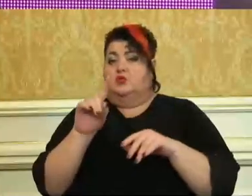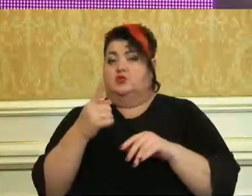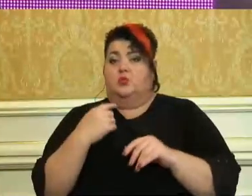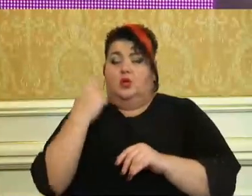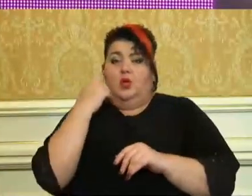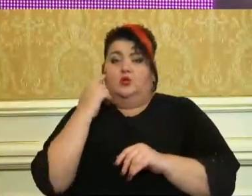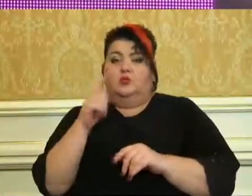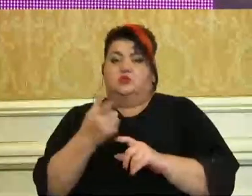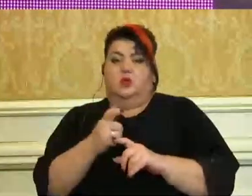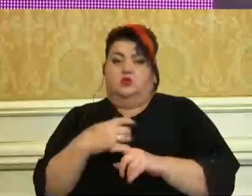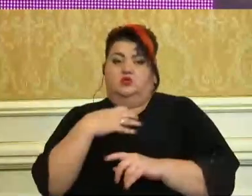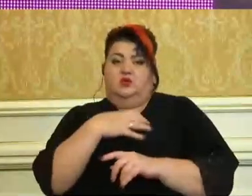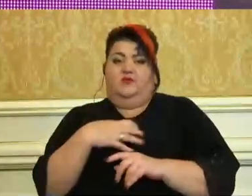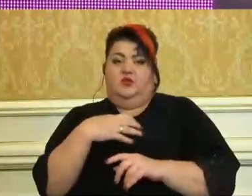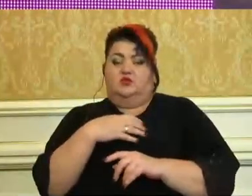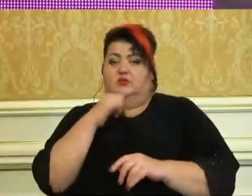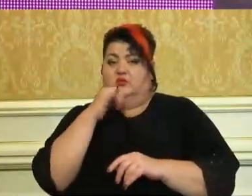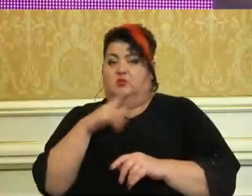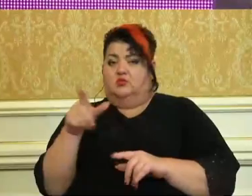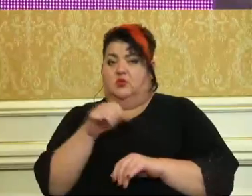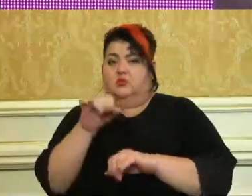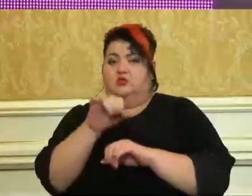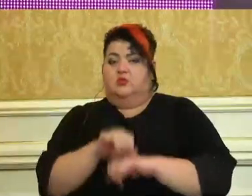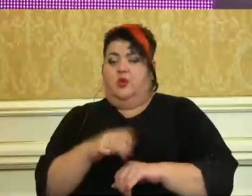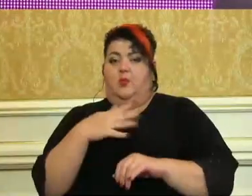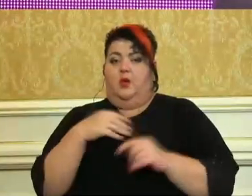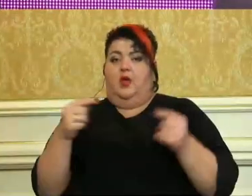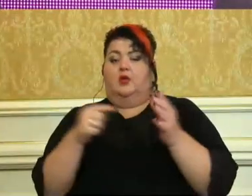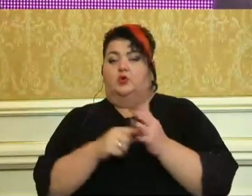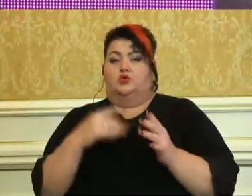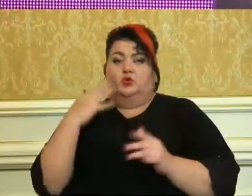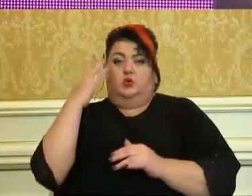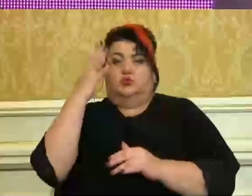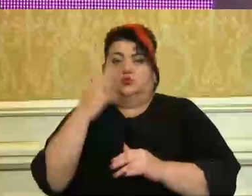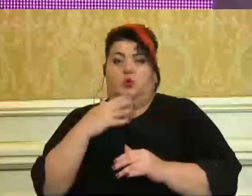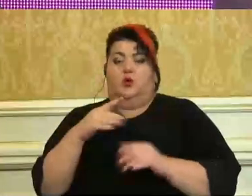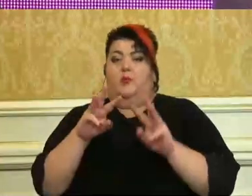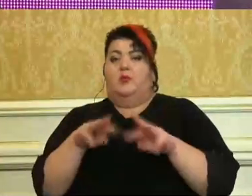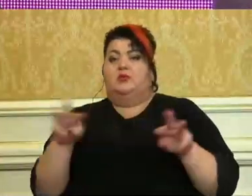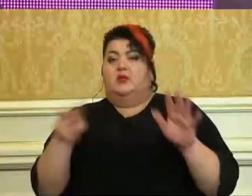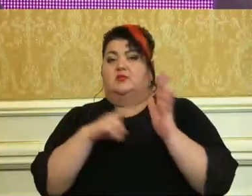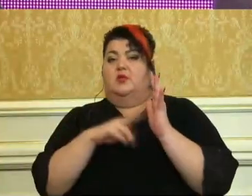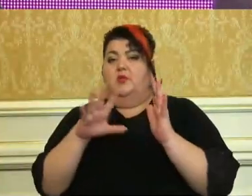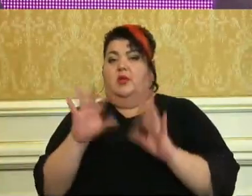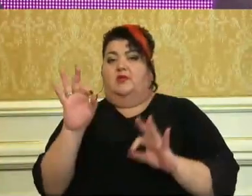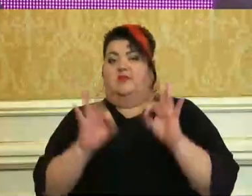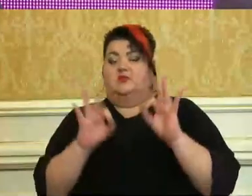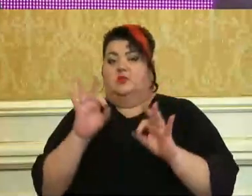supported him. Why it is very important, and we shouldn't stop on this very thing. So my point of view, we